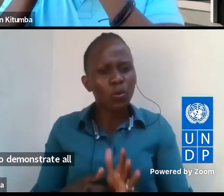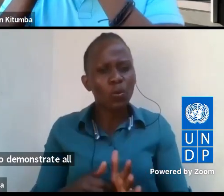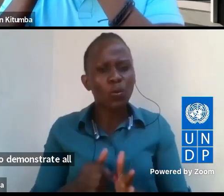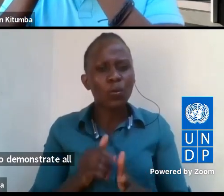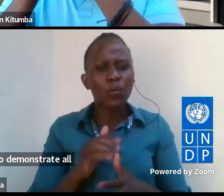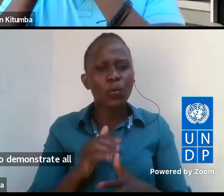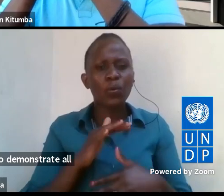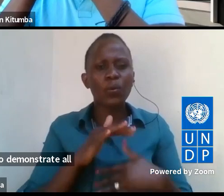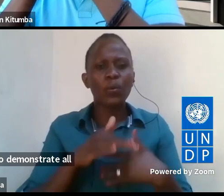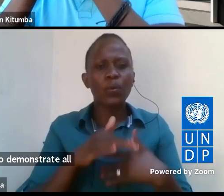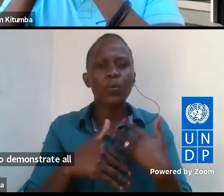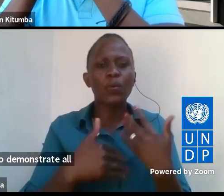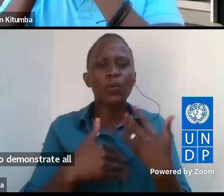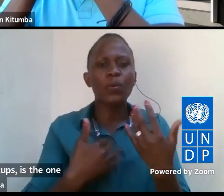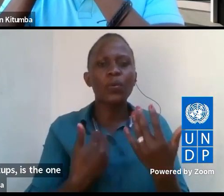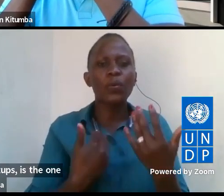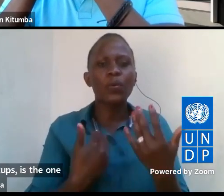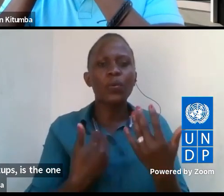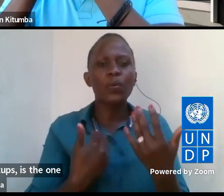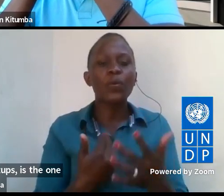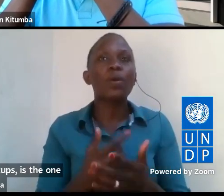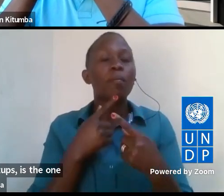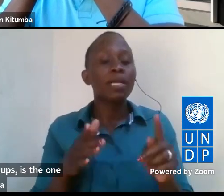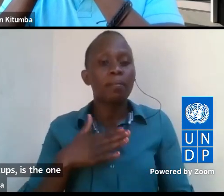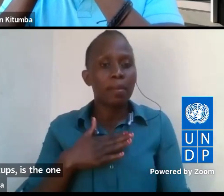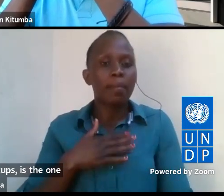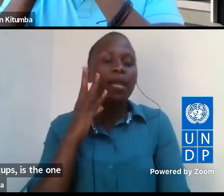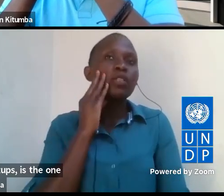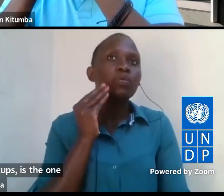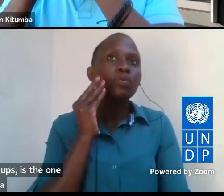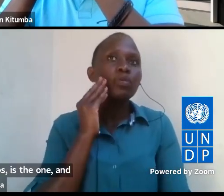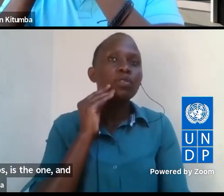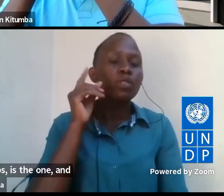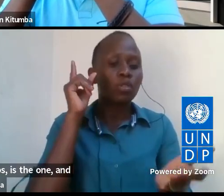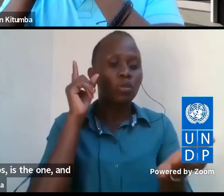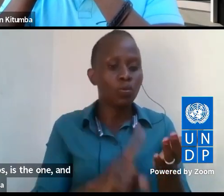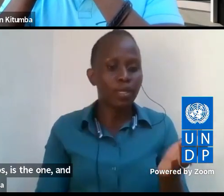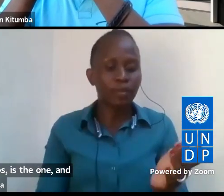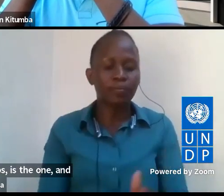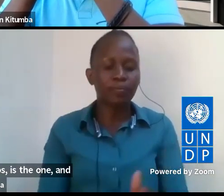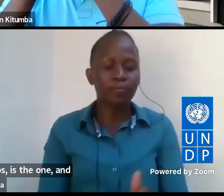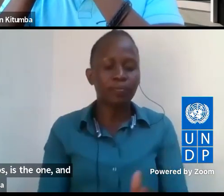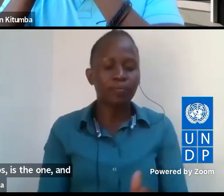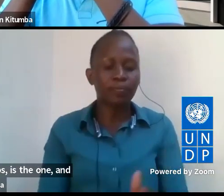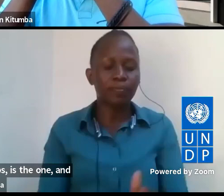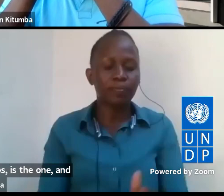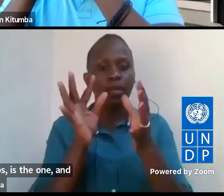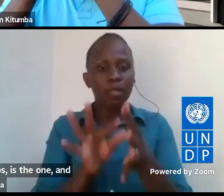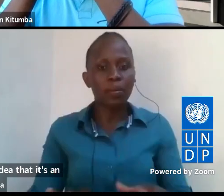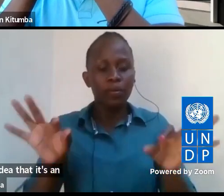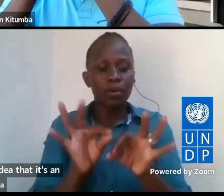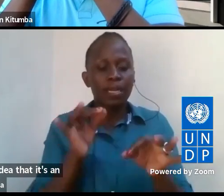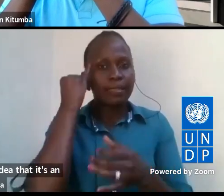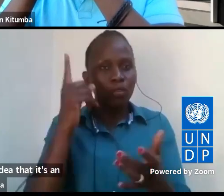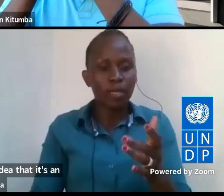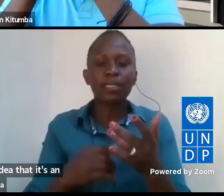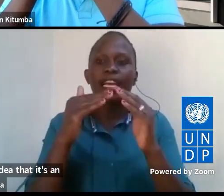is those, and this is one of the key things about the ideathon, that it's an entry level where, and I'm speaking